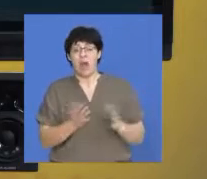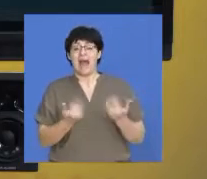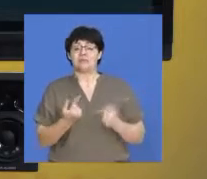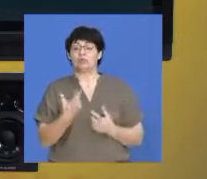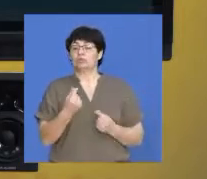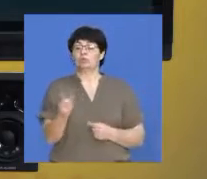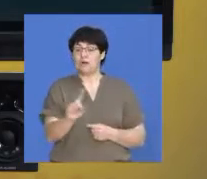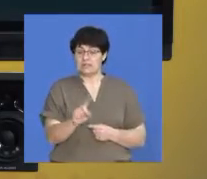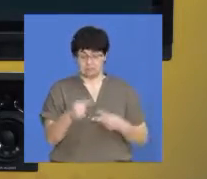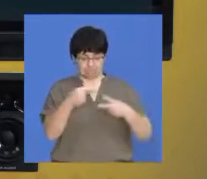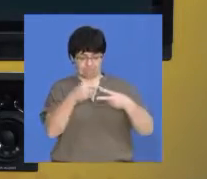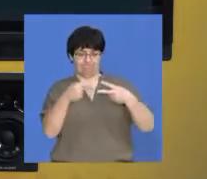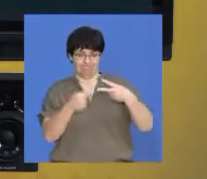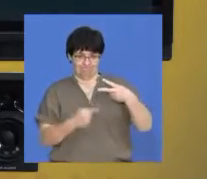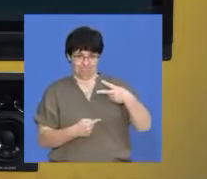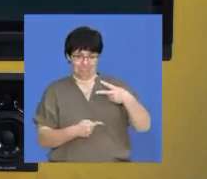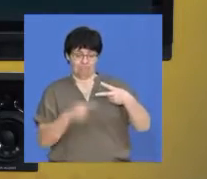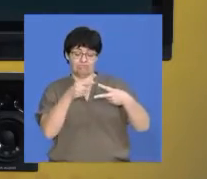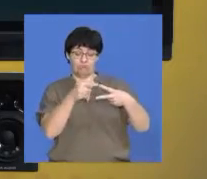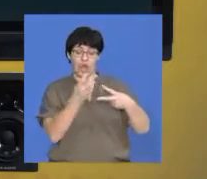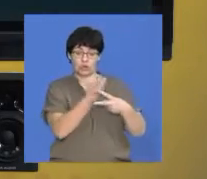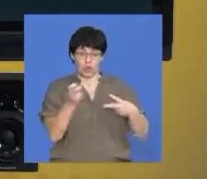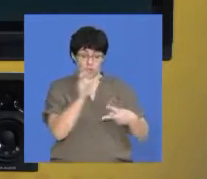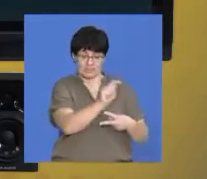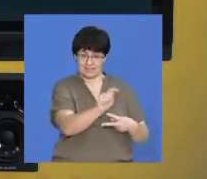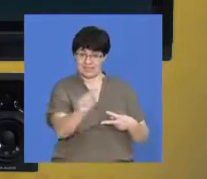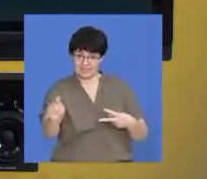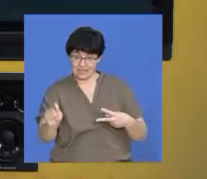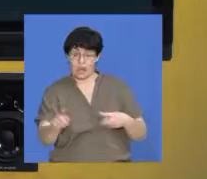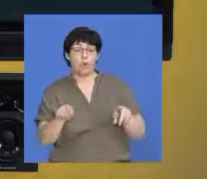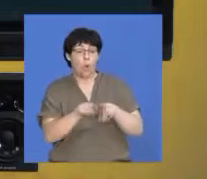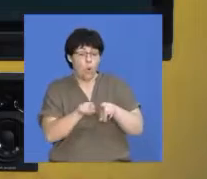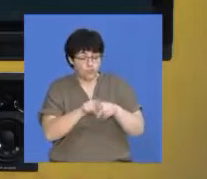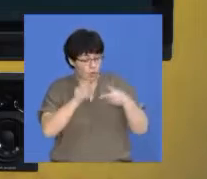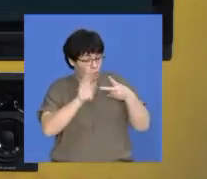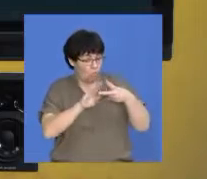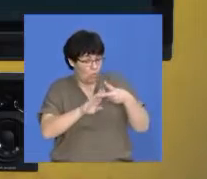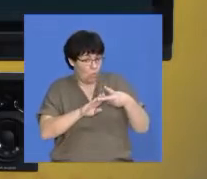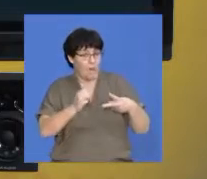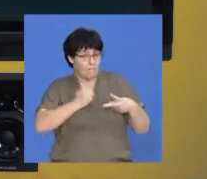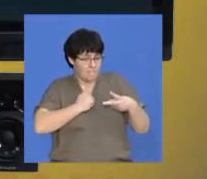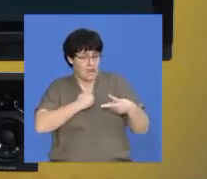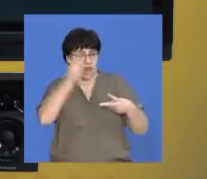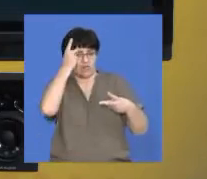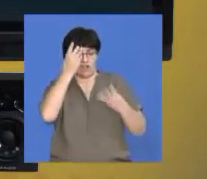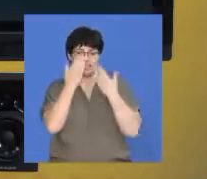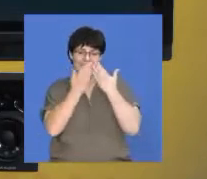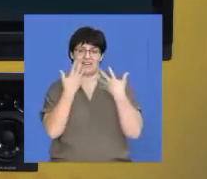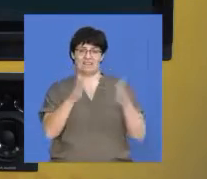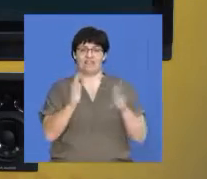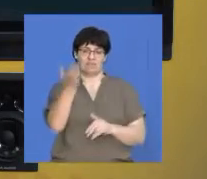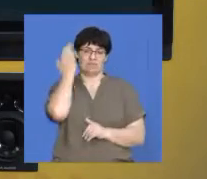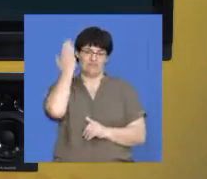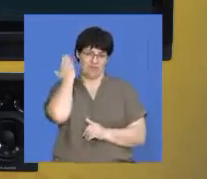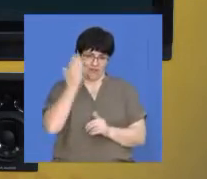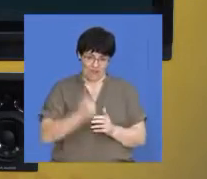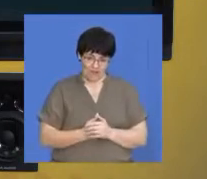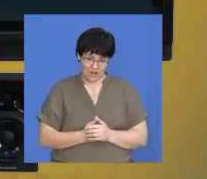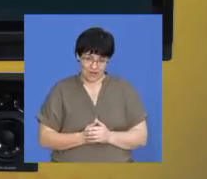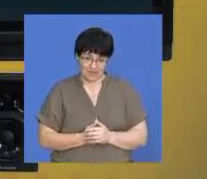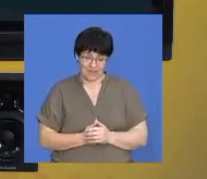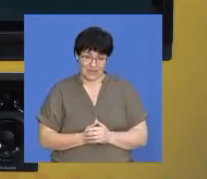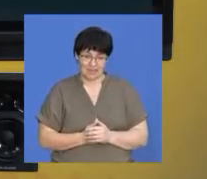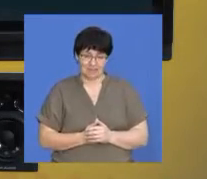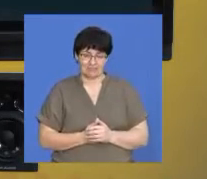expected to do both. You're using the sources, but you're also using your prior knowledge that you will have gained from